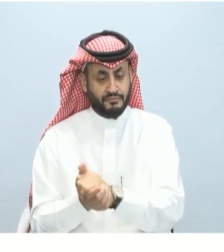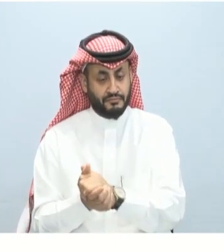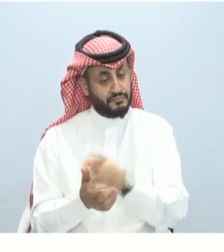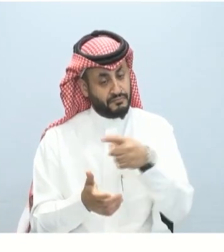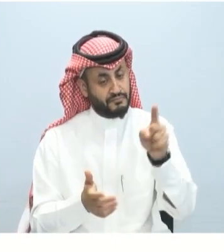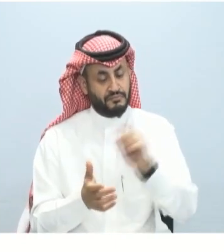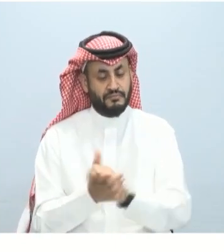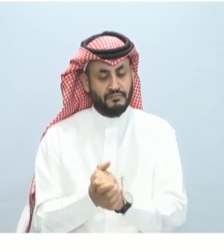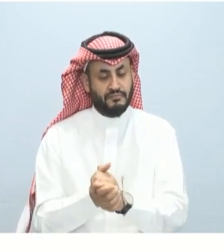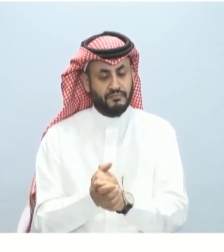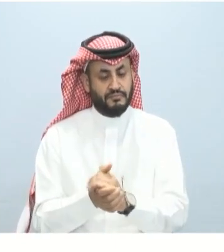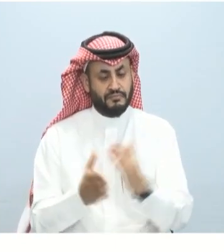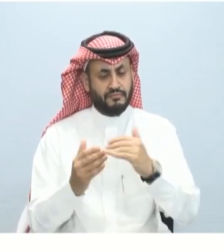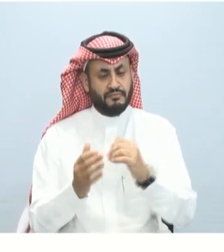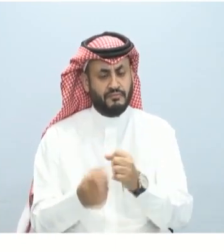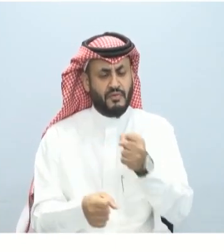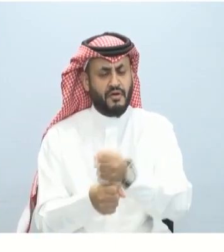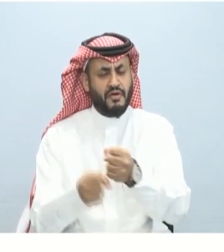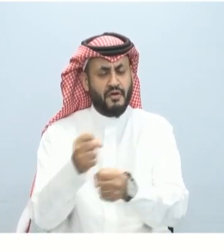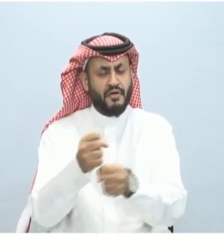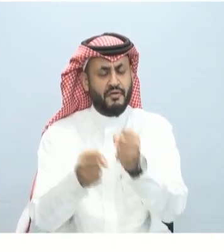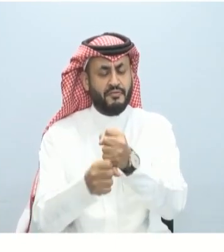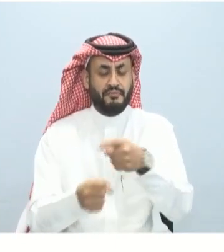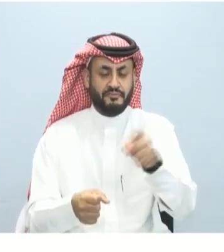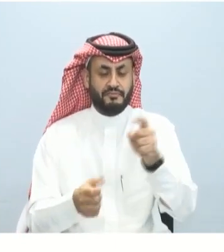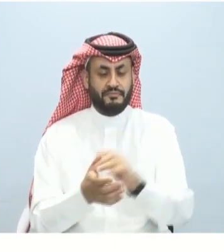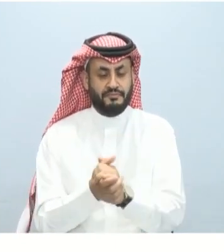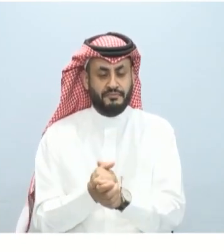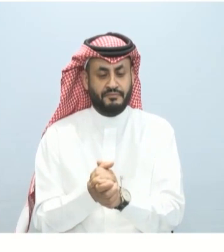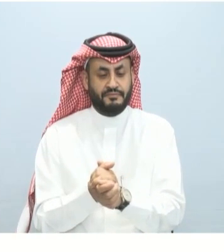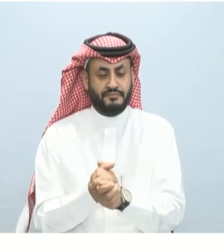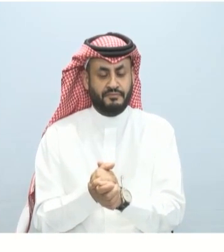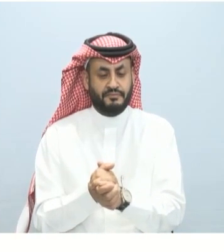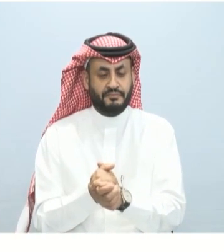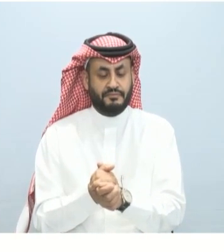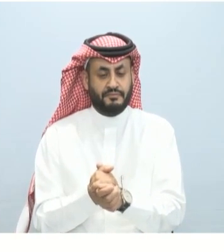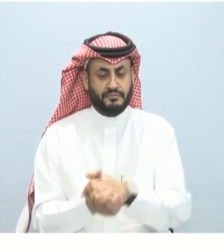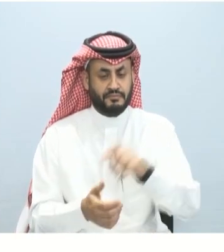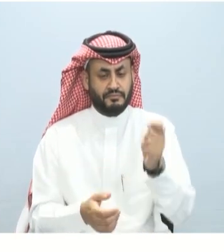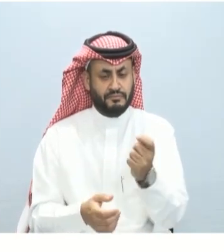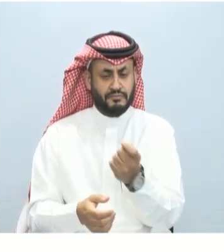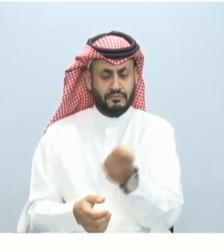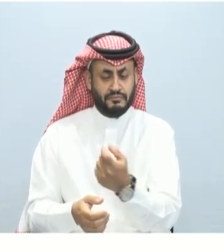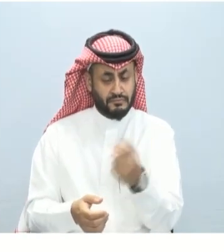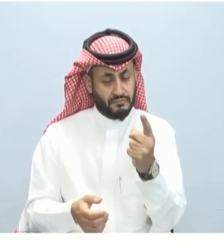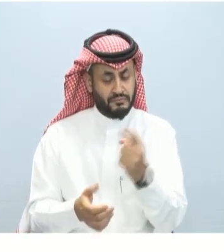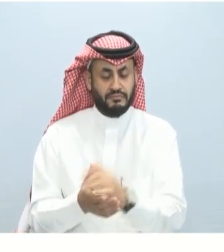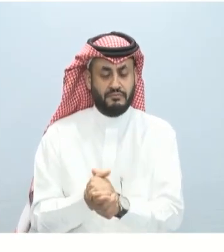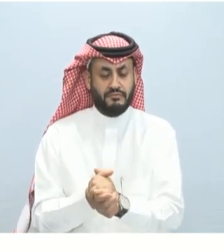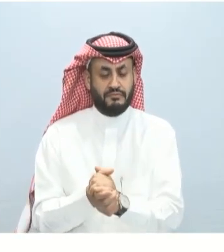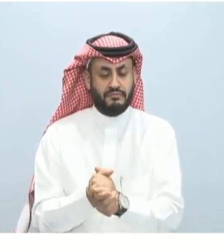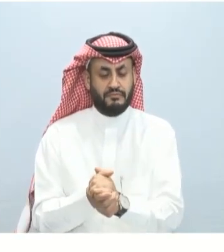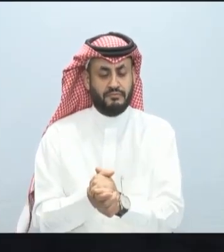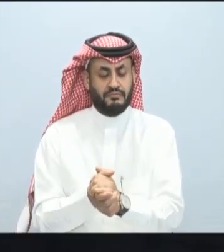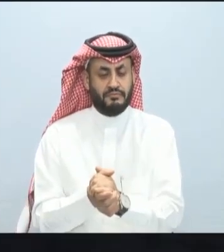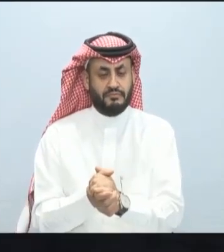spelling. You are going to make sure of this structure. You are going to make sure that your handwriting